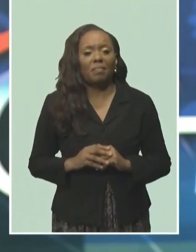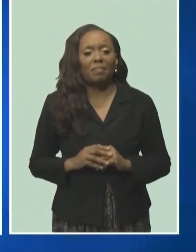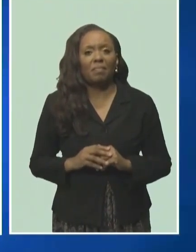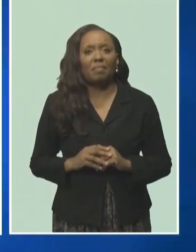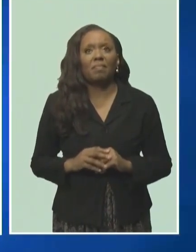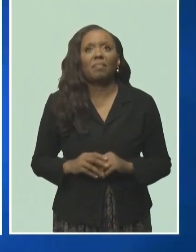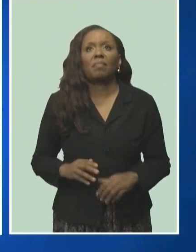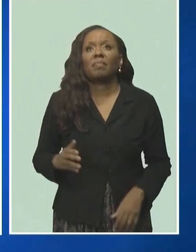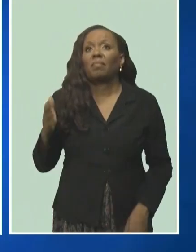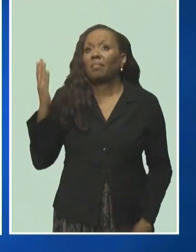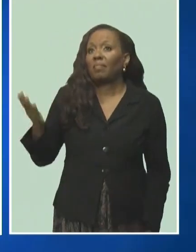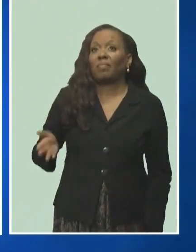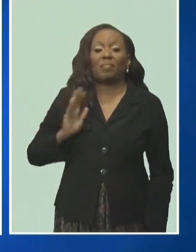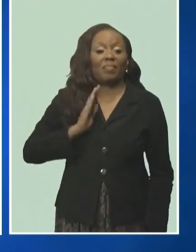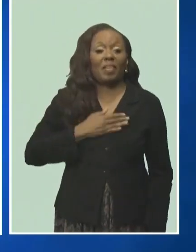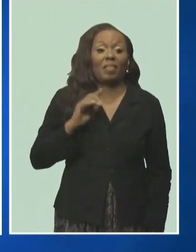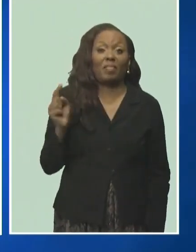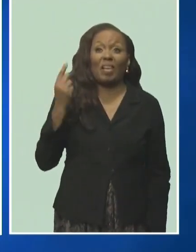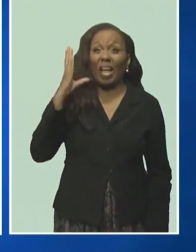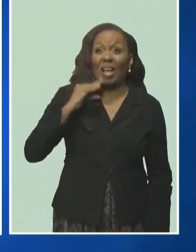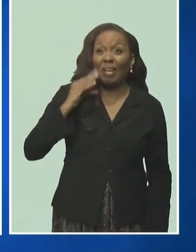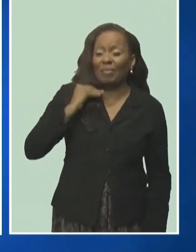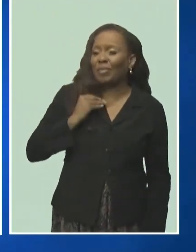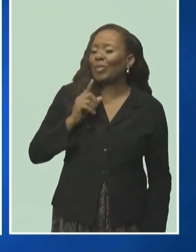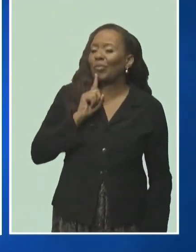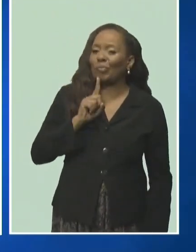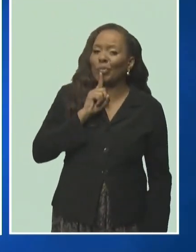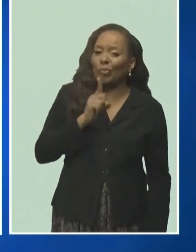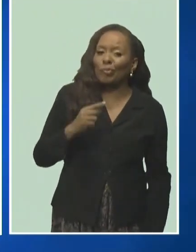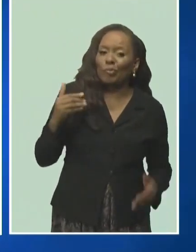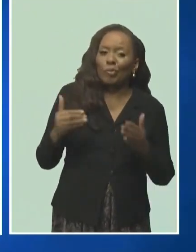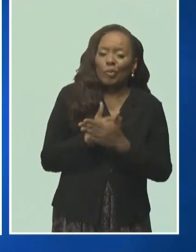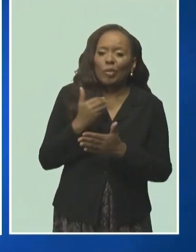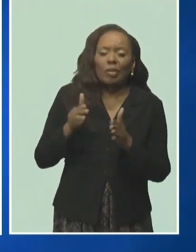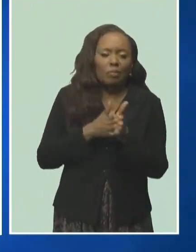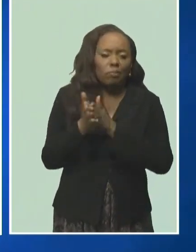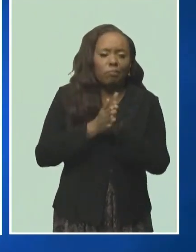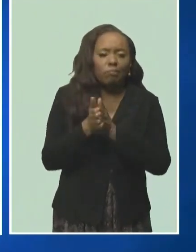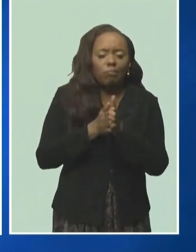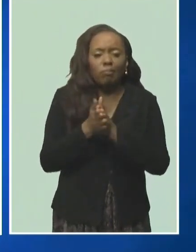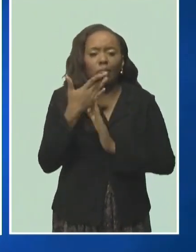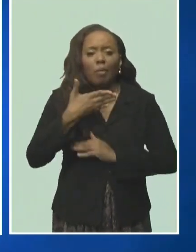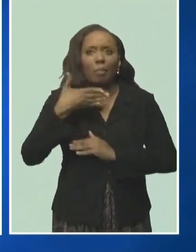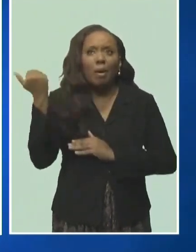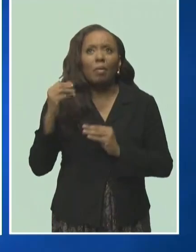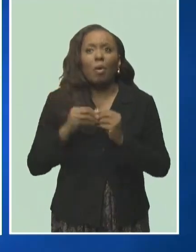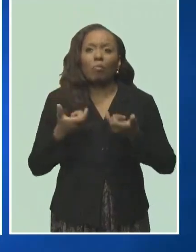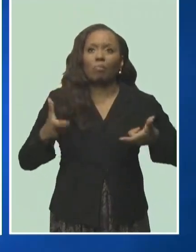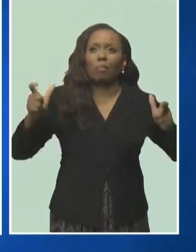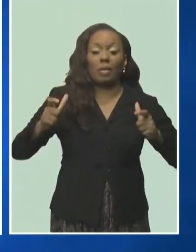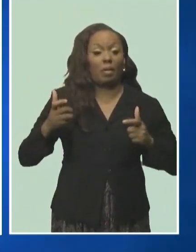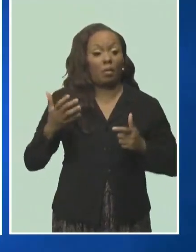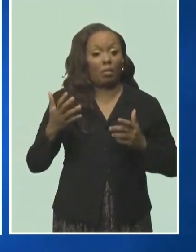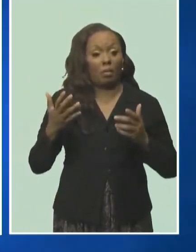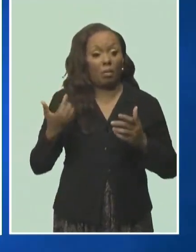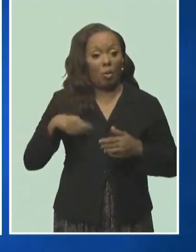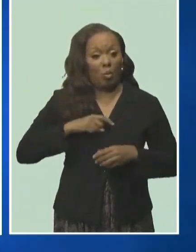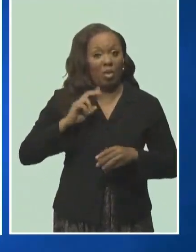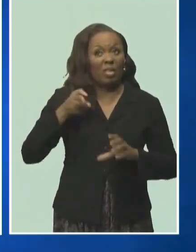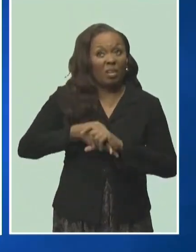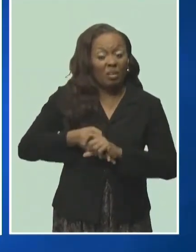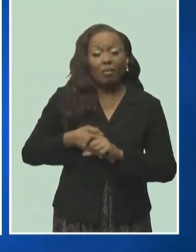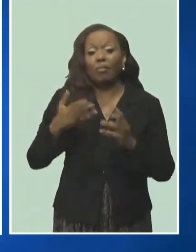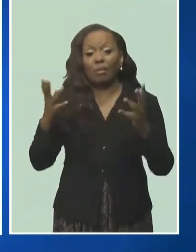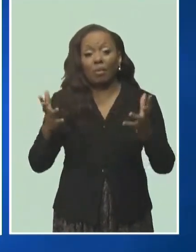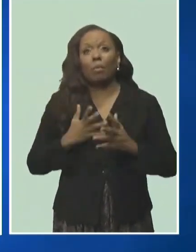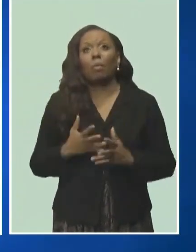our first experience here, so we're kind of new to this, but we are looking forward to bigger and better things. That's why we joined, because we want to expose